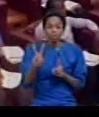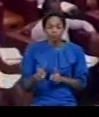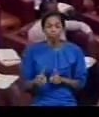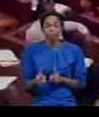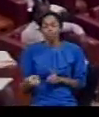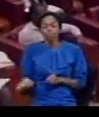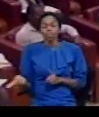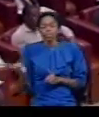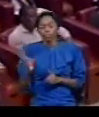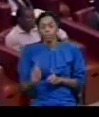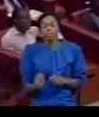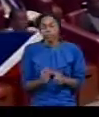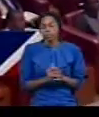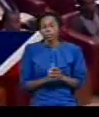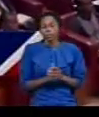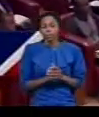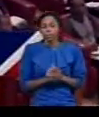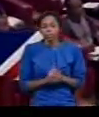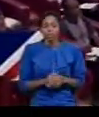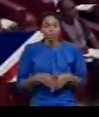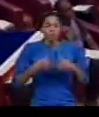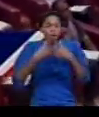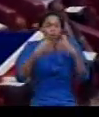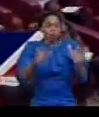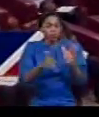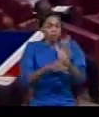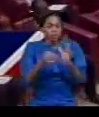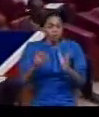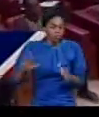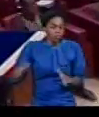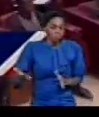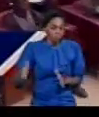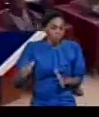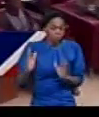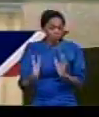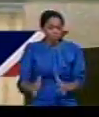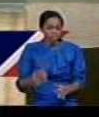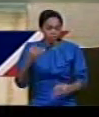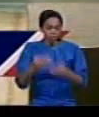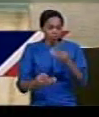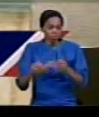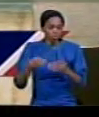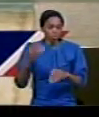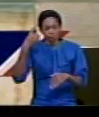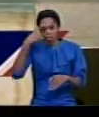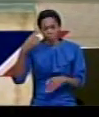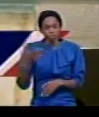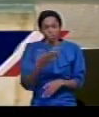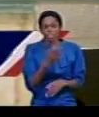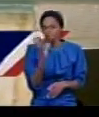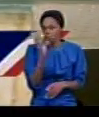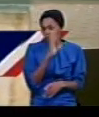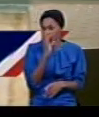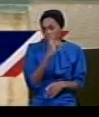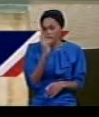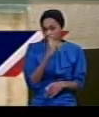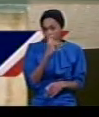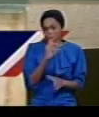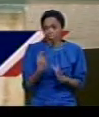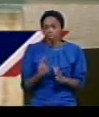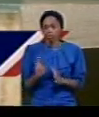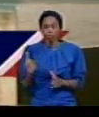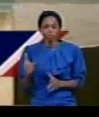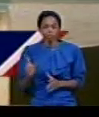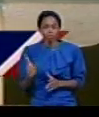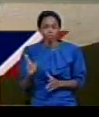of compromisers judged for their falsehood. The preachers, the soul